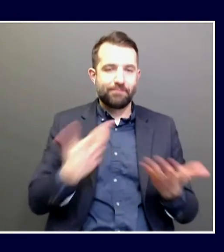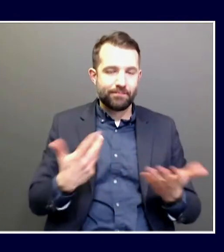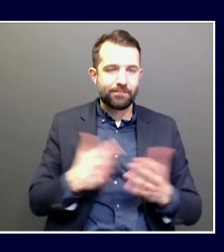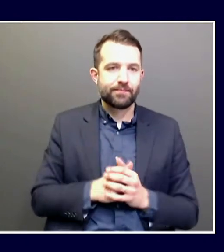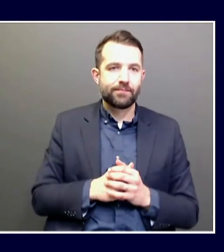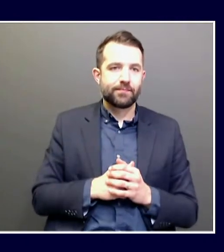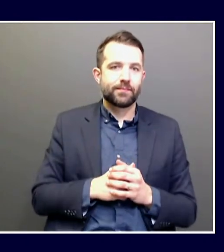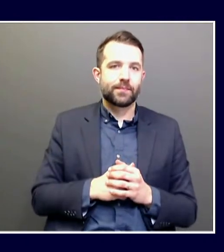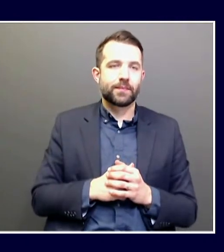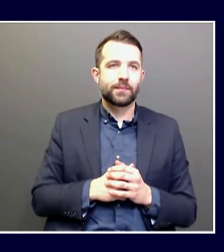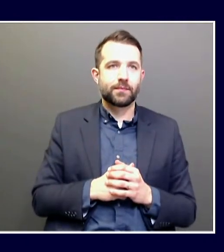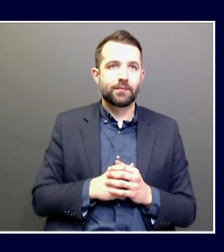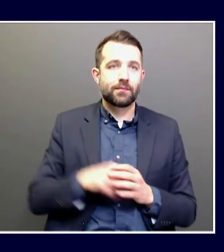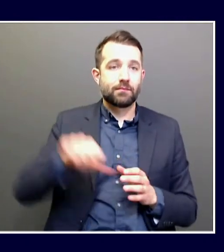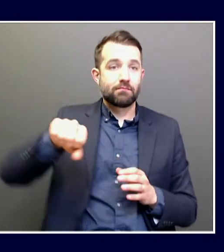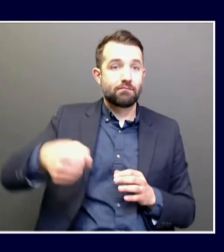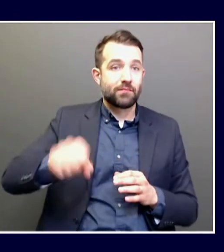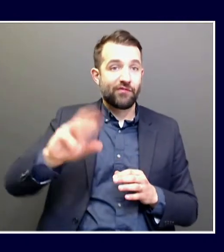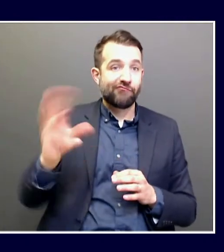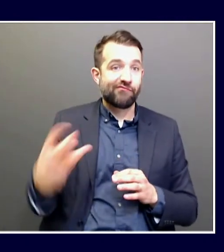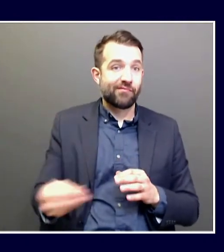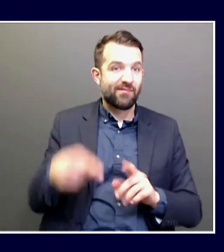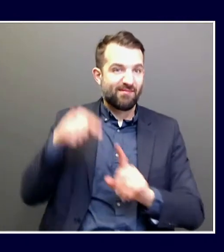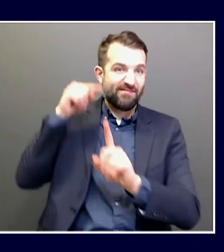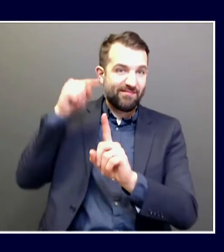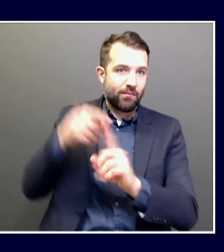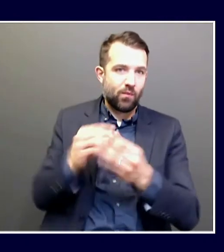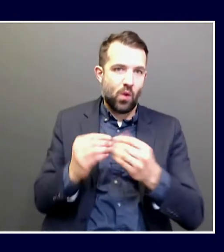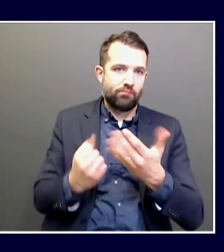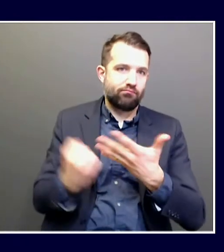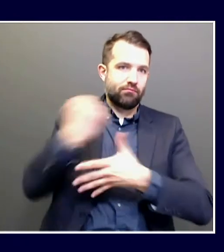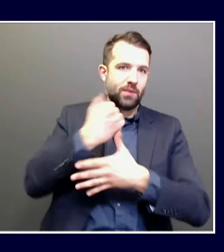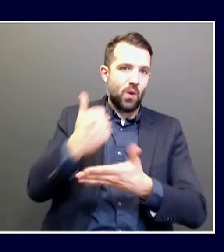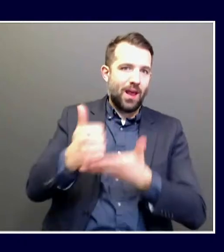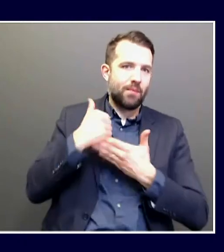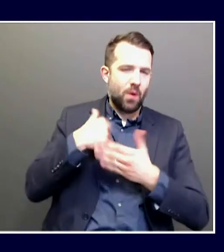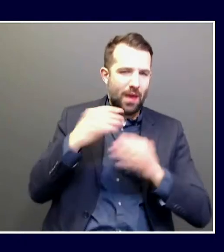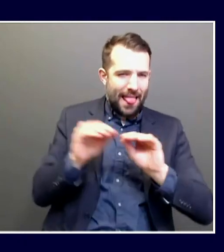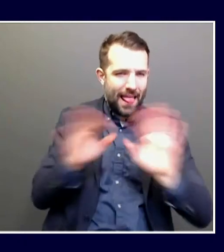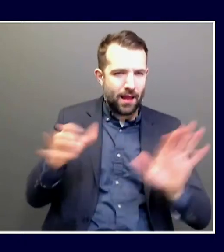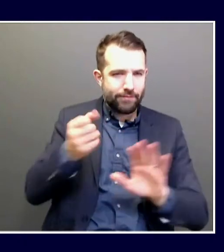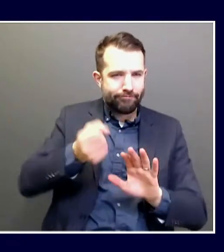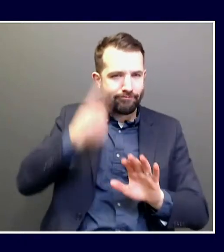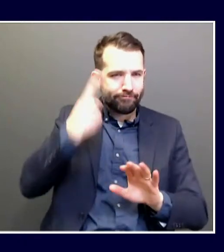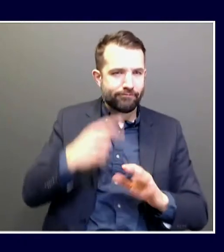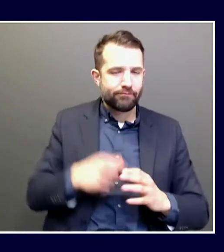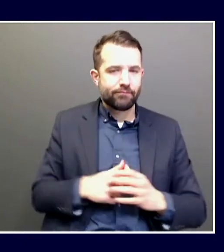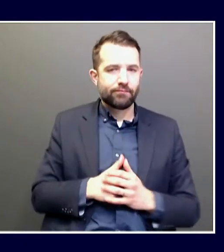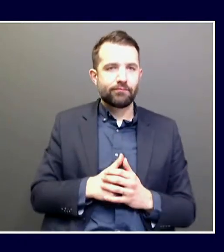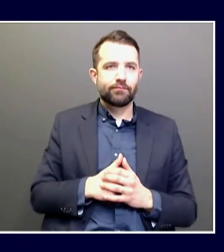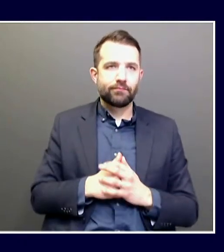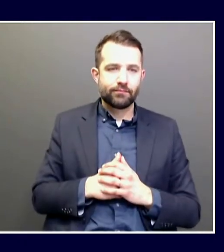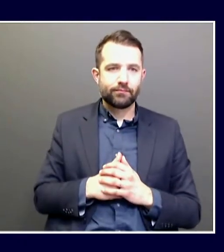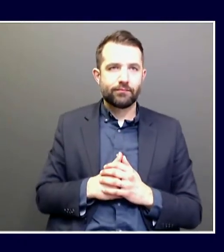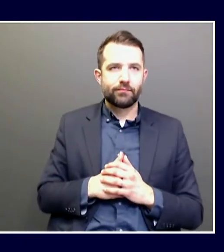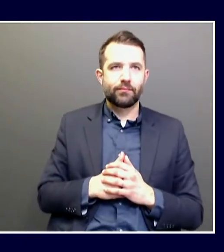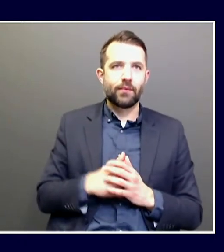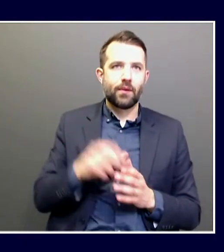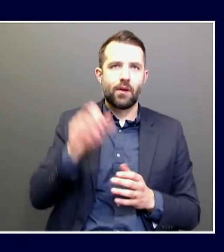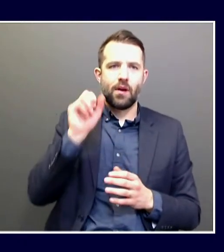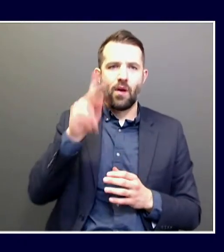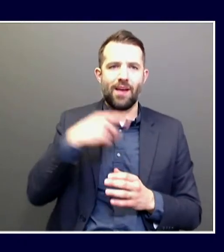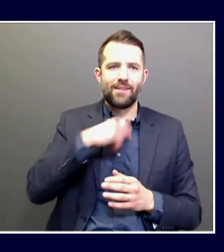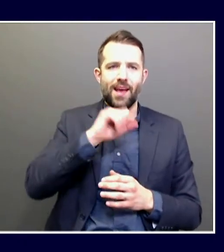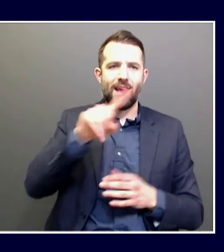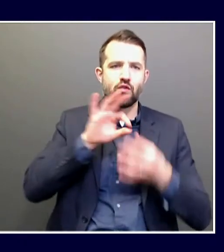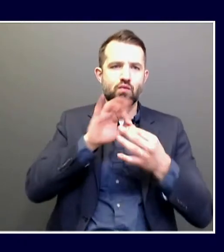is a better metric for that. Okay. And I want to hone in a little bit on hospitalizations and what you talked about with, overall